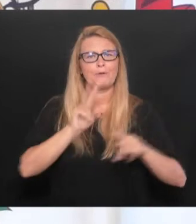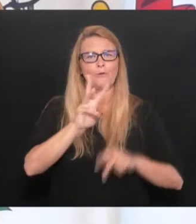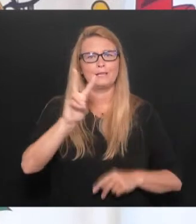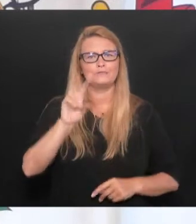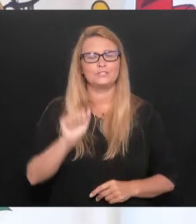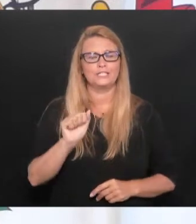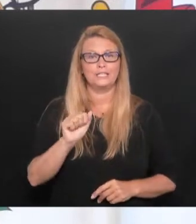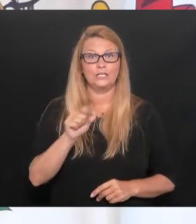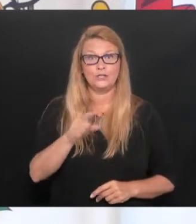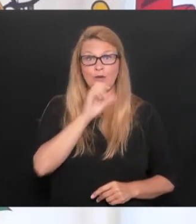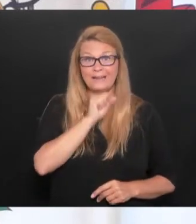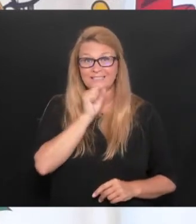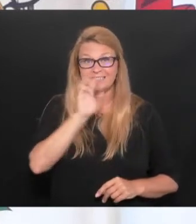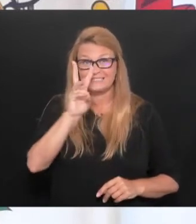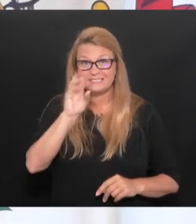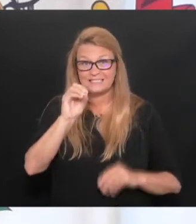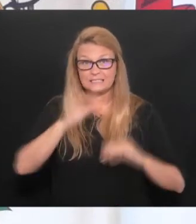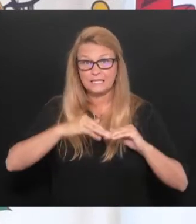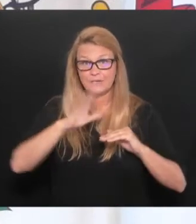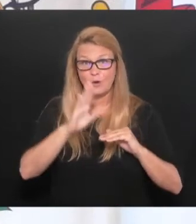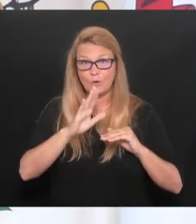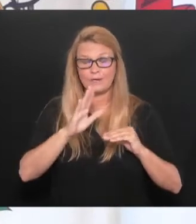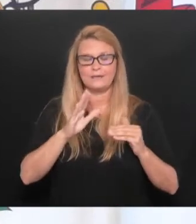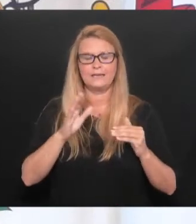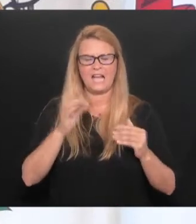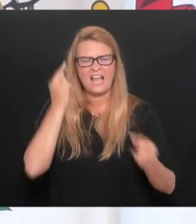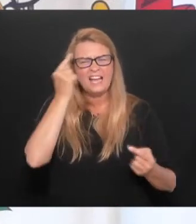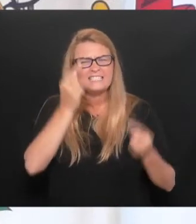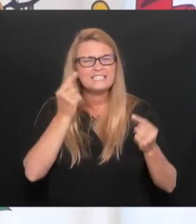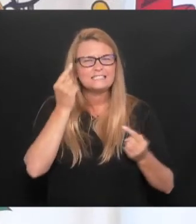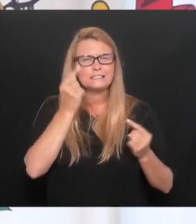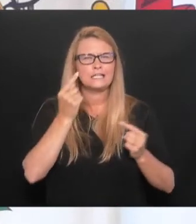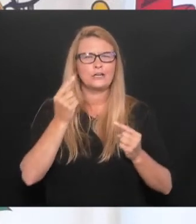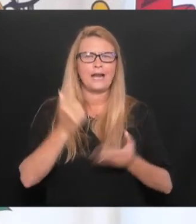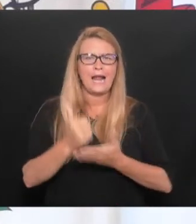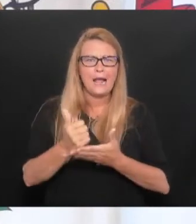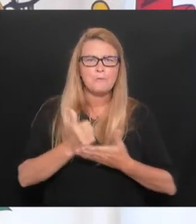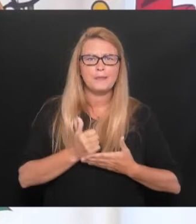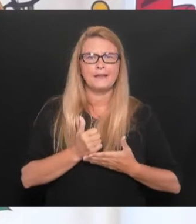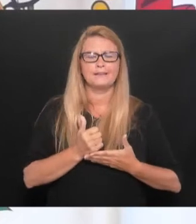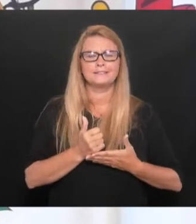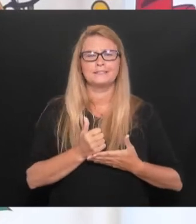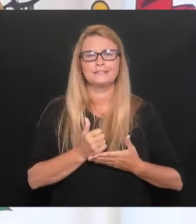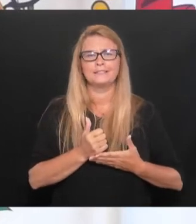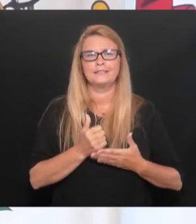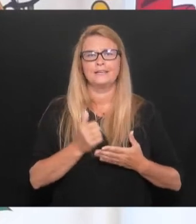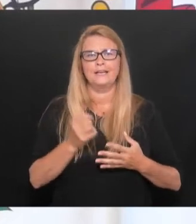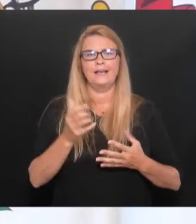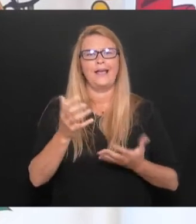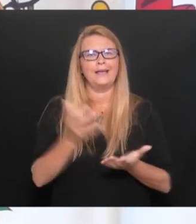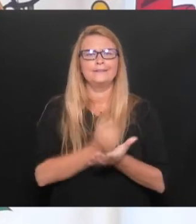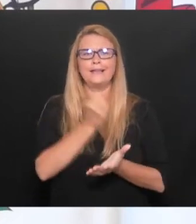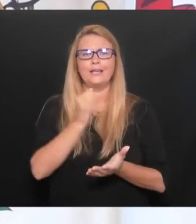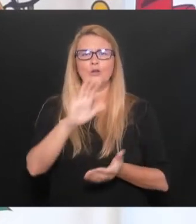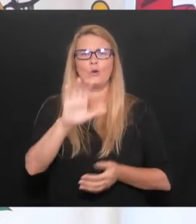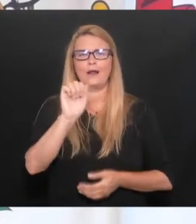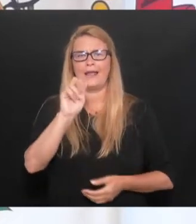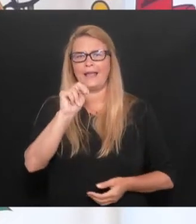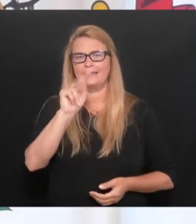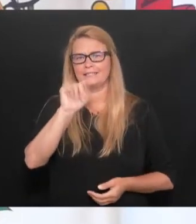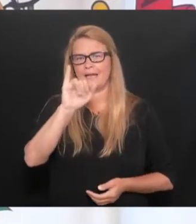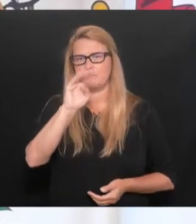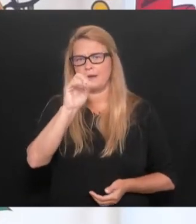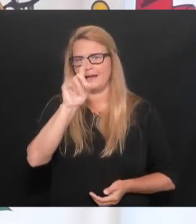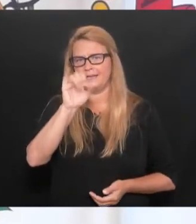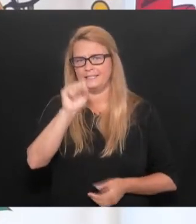said, if you're 60 and older, you know, think really hard about helping us out. and getting your antibodies tested, and we're going to work